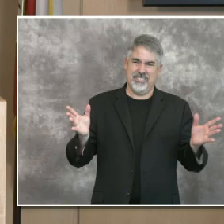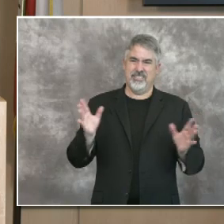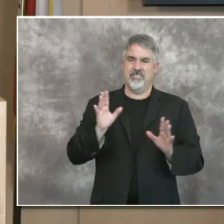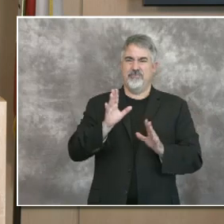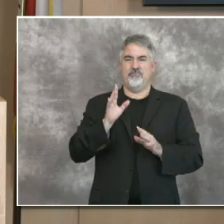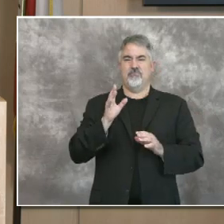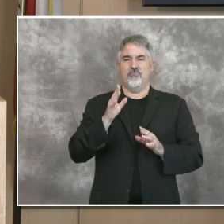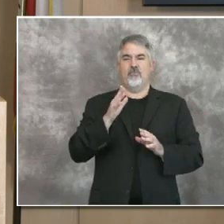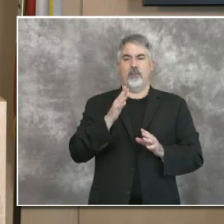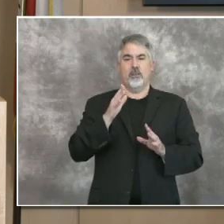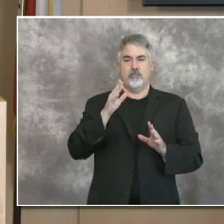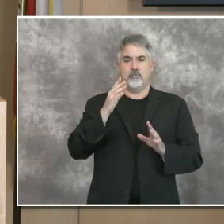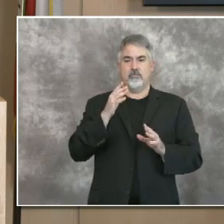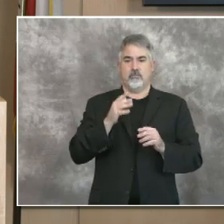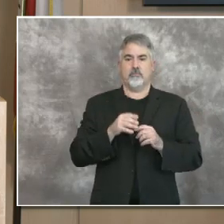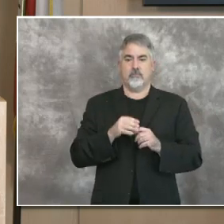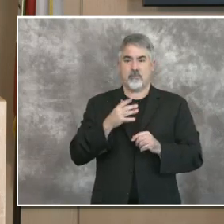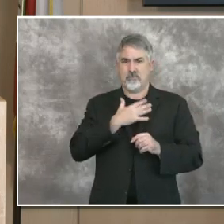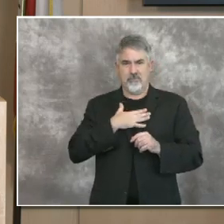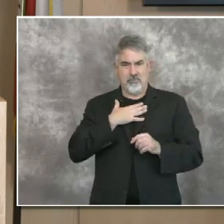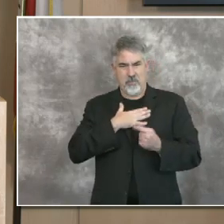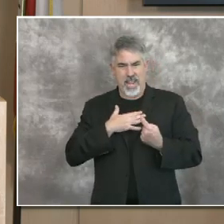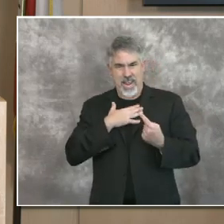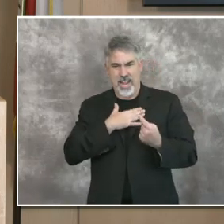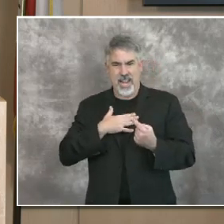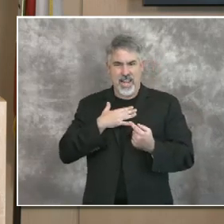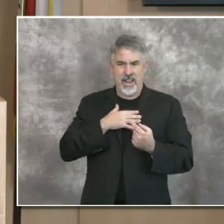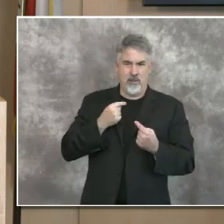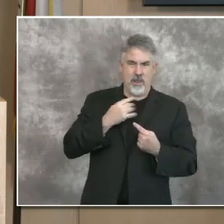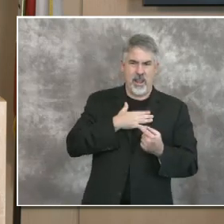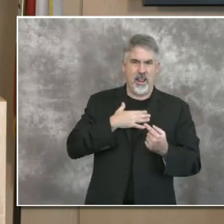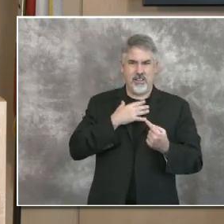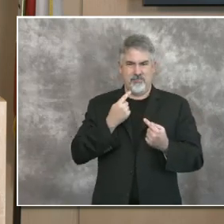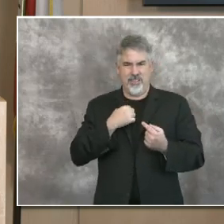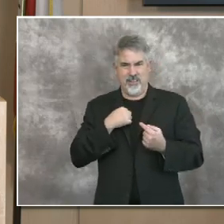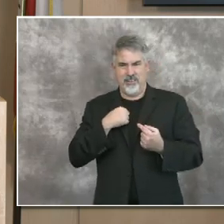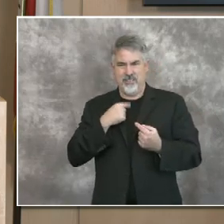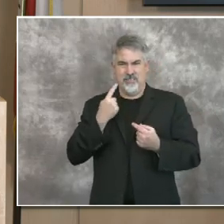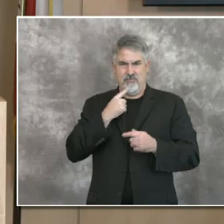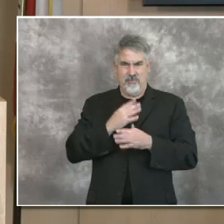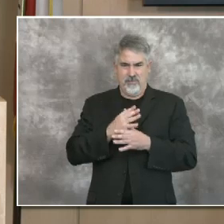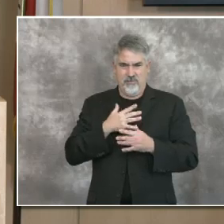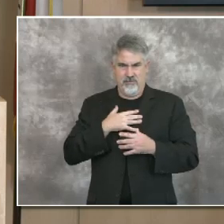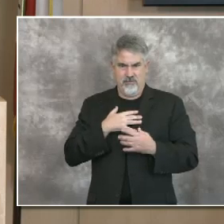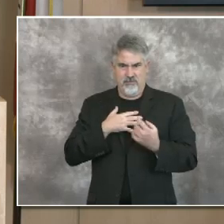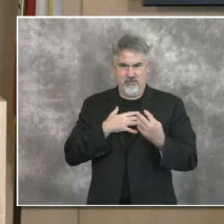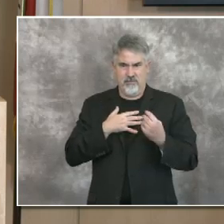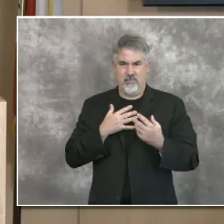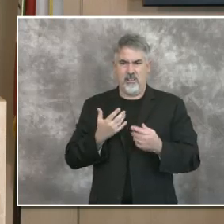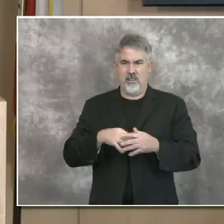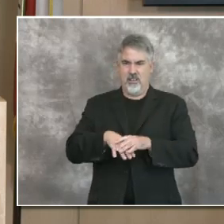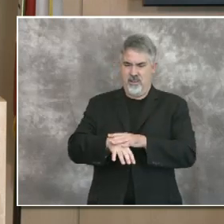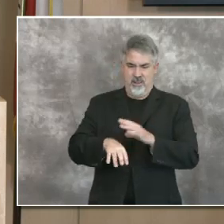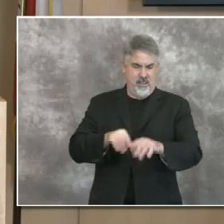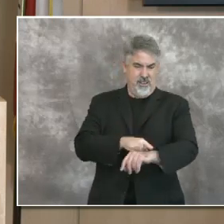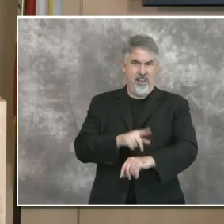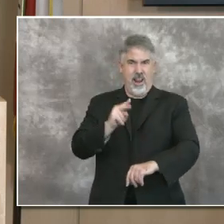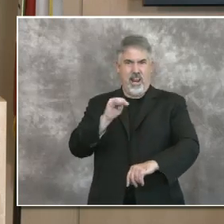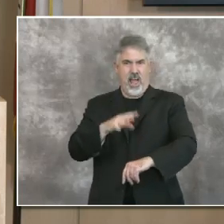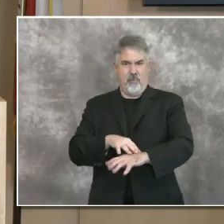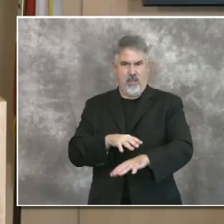pain, someone who has a new onset neurologic deficit like weakness or numbness or facial droop